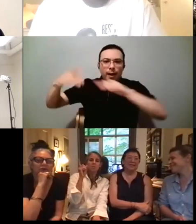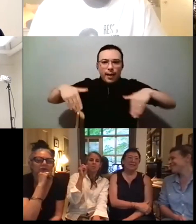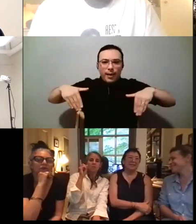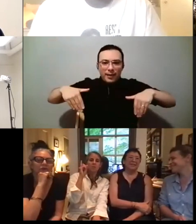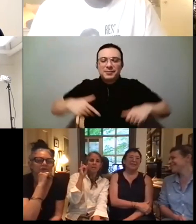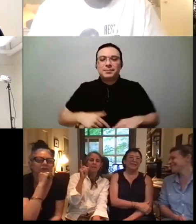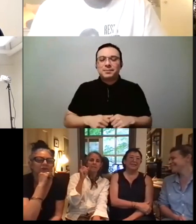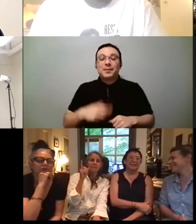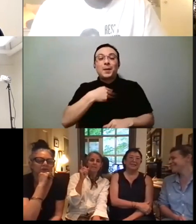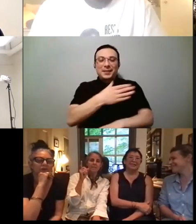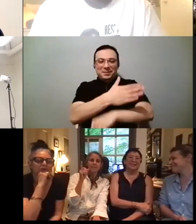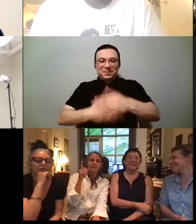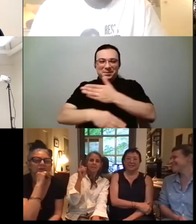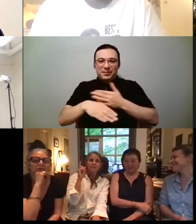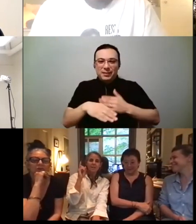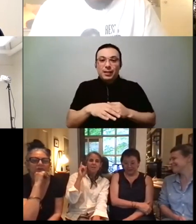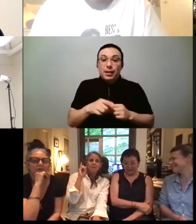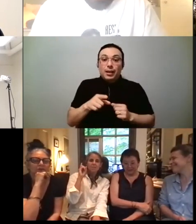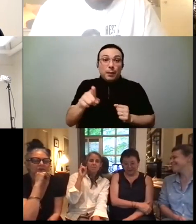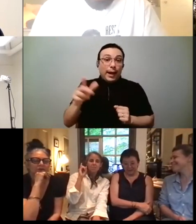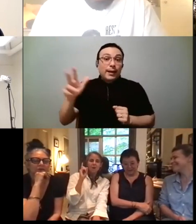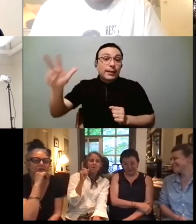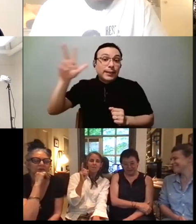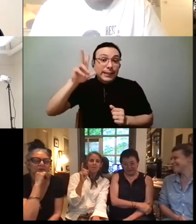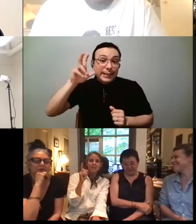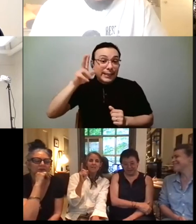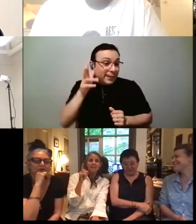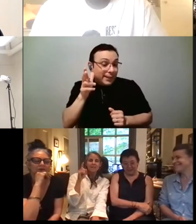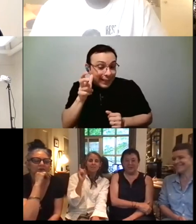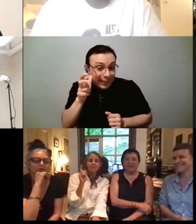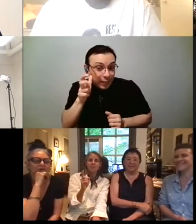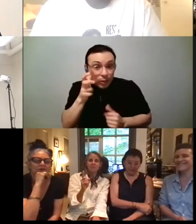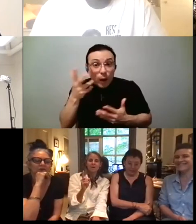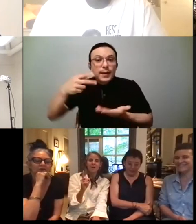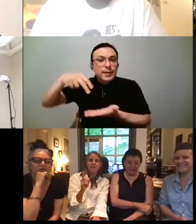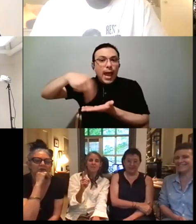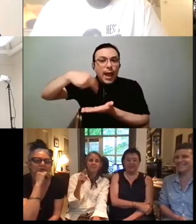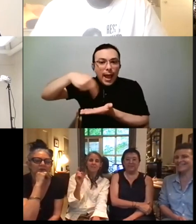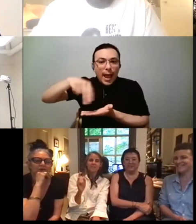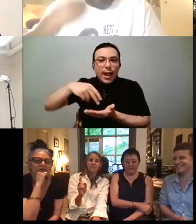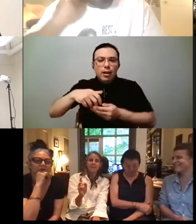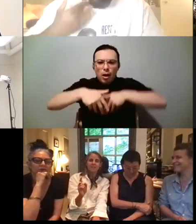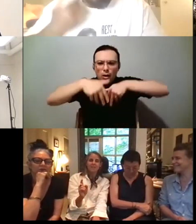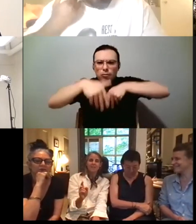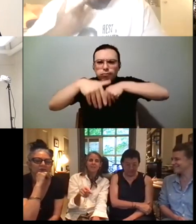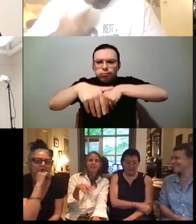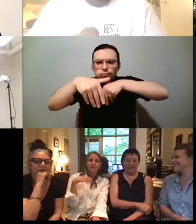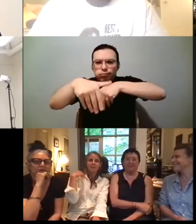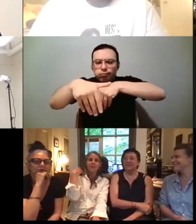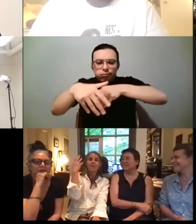they're dancing marching moving bodies together